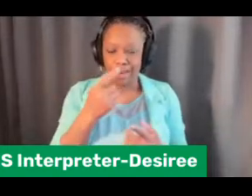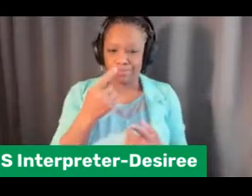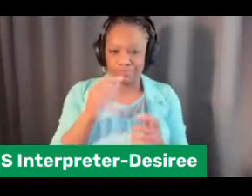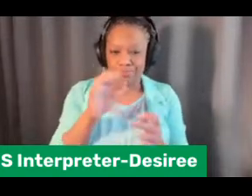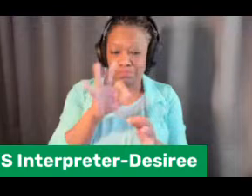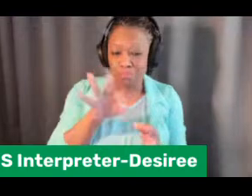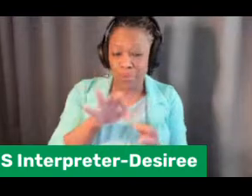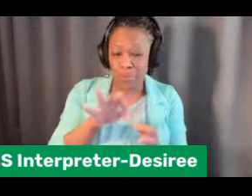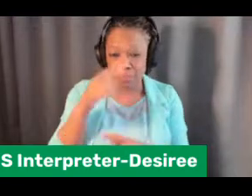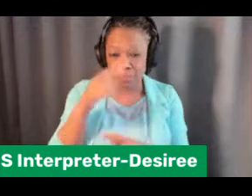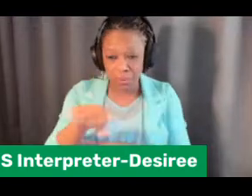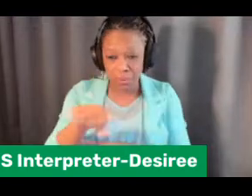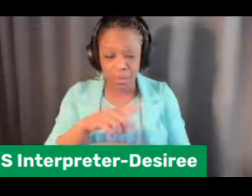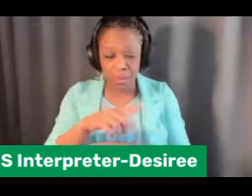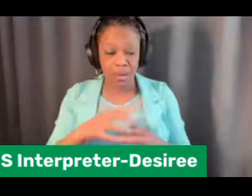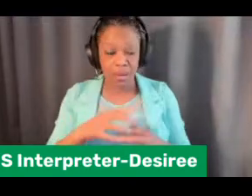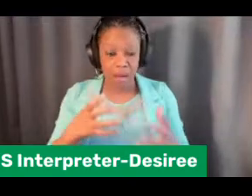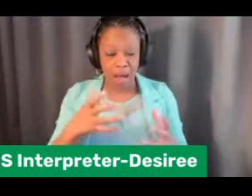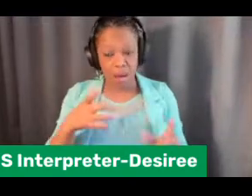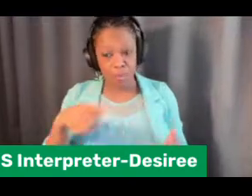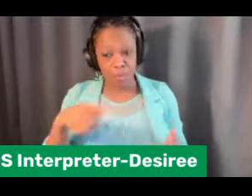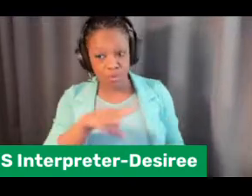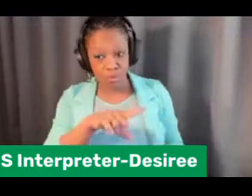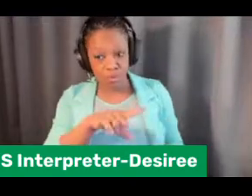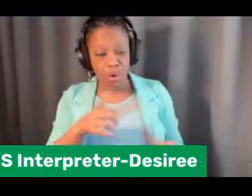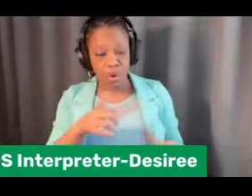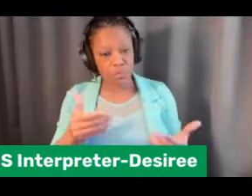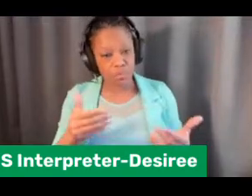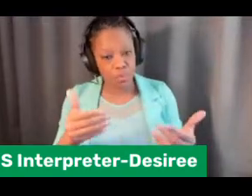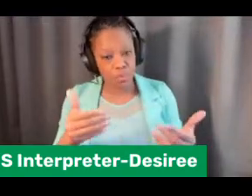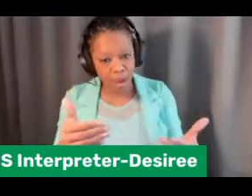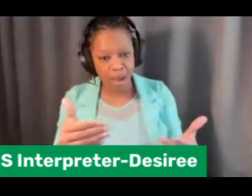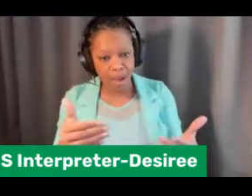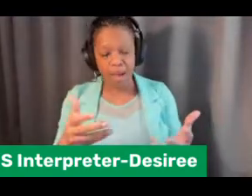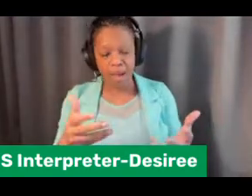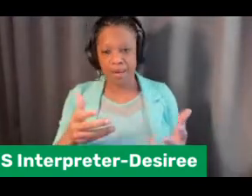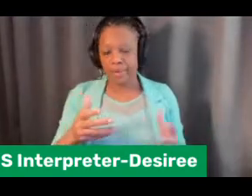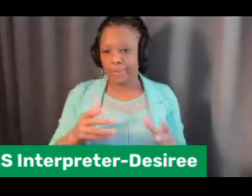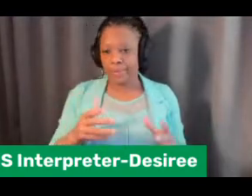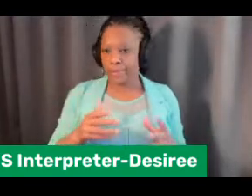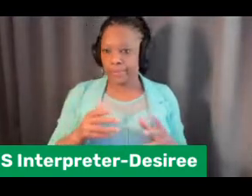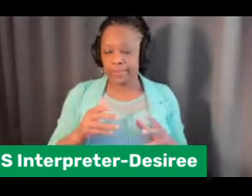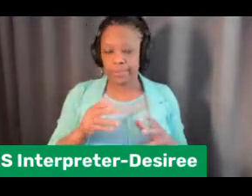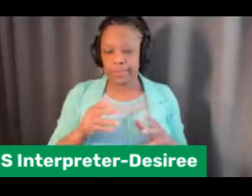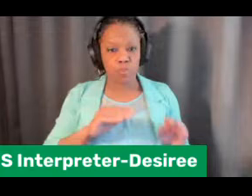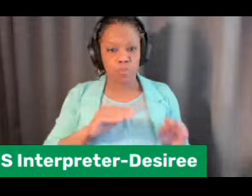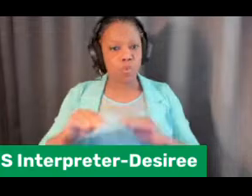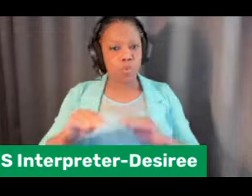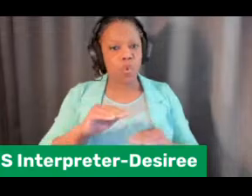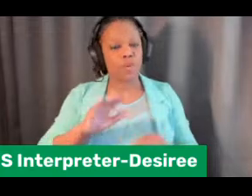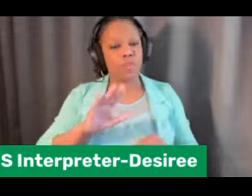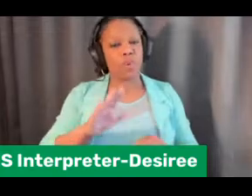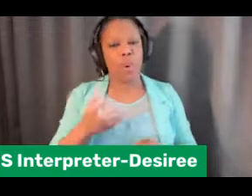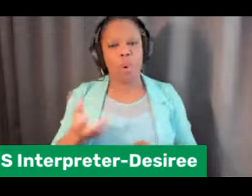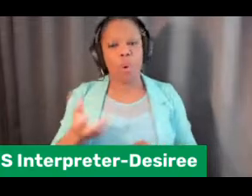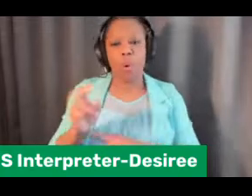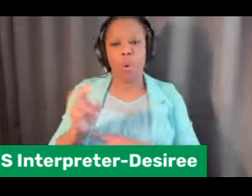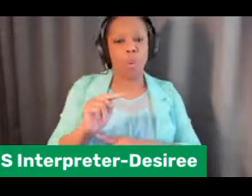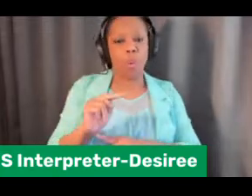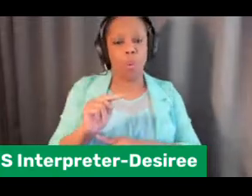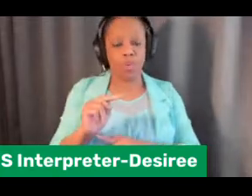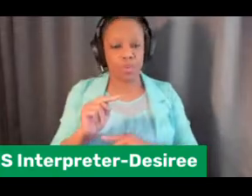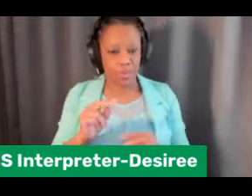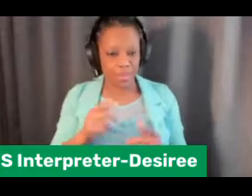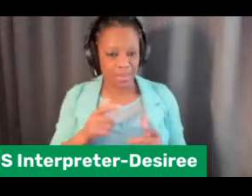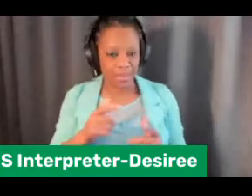need, to move at the speed that you need to move at, and to move in and out of this session in ways